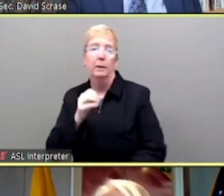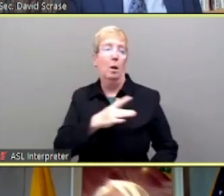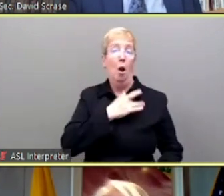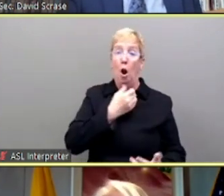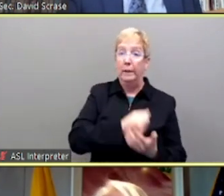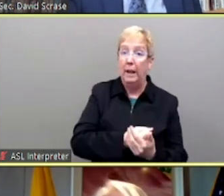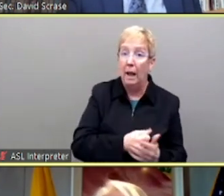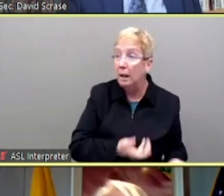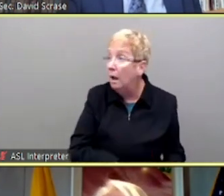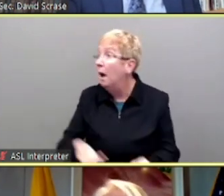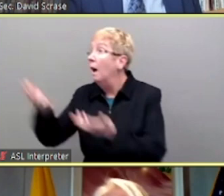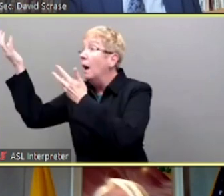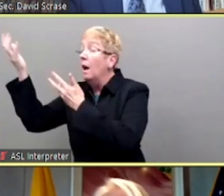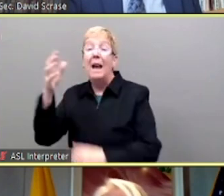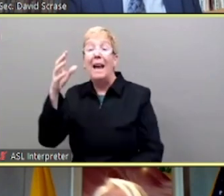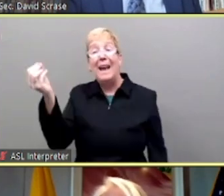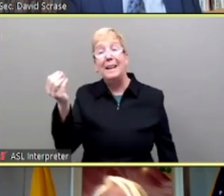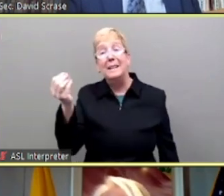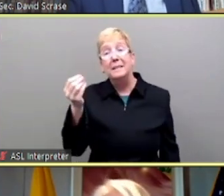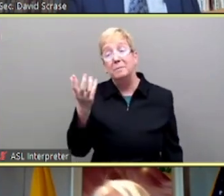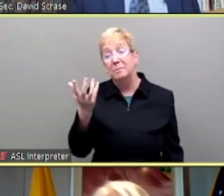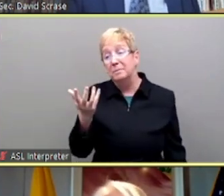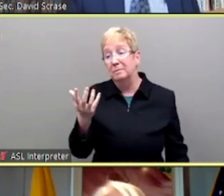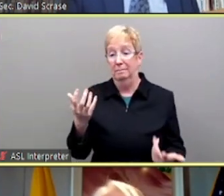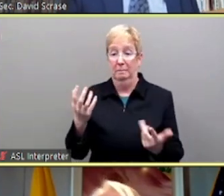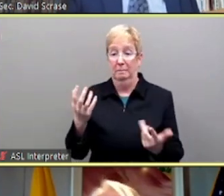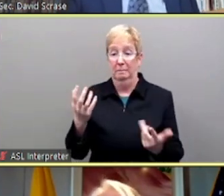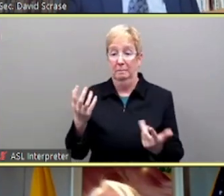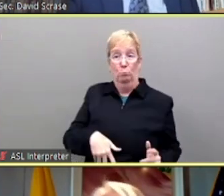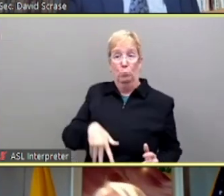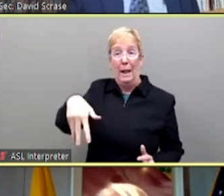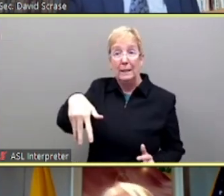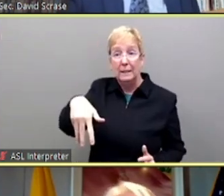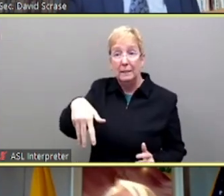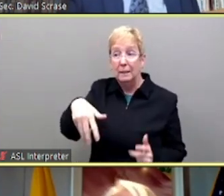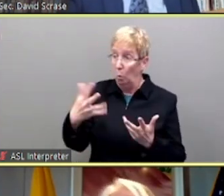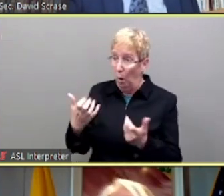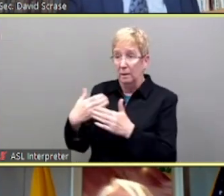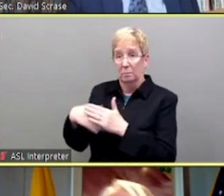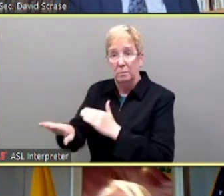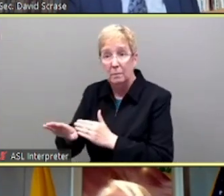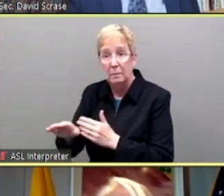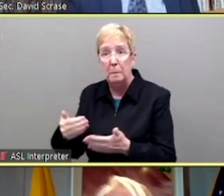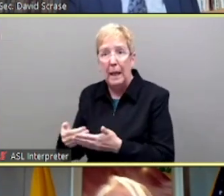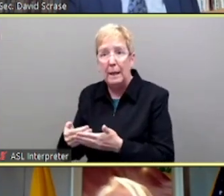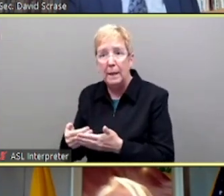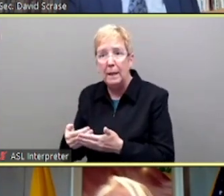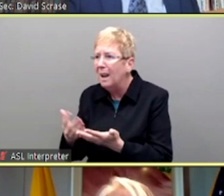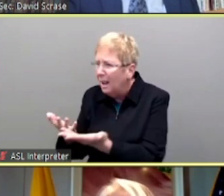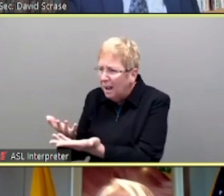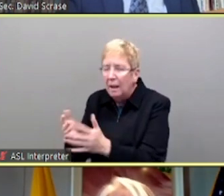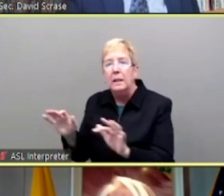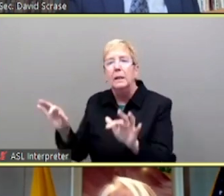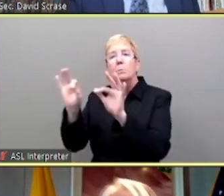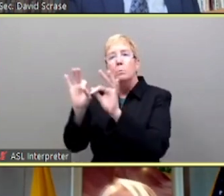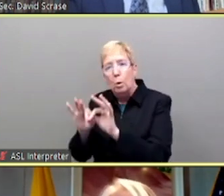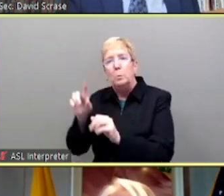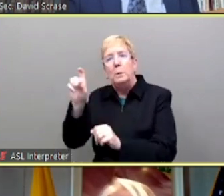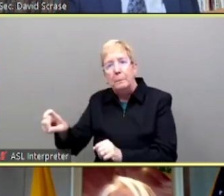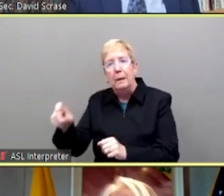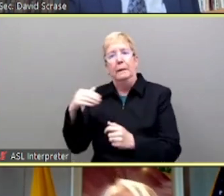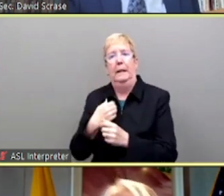moms who are going to be giving birth between now and the end of the year. We have to have